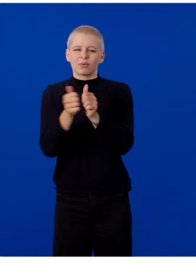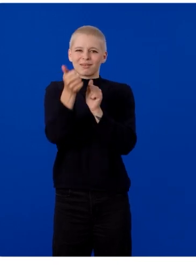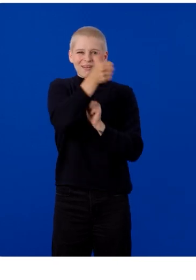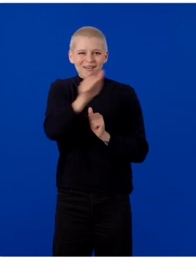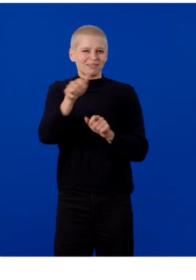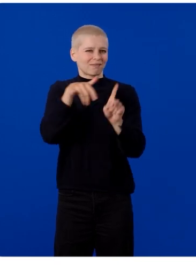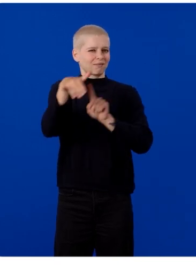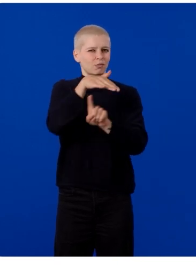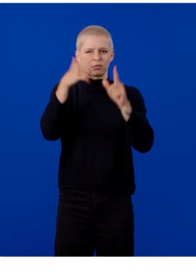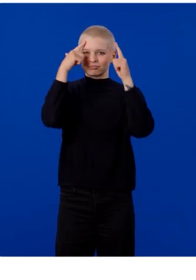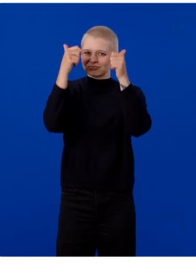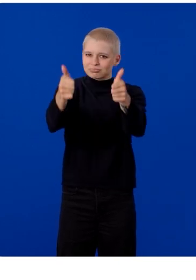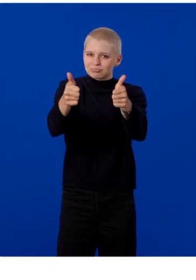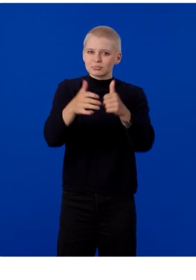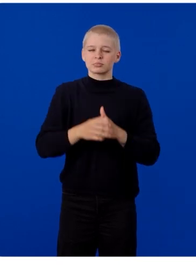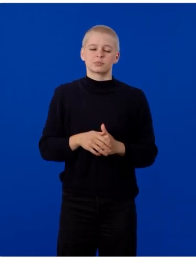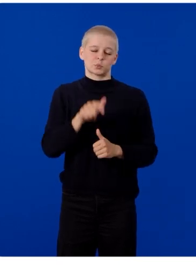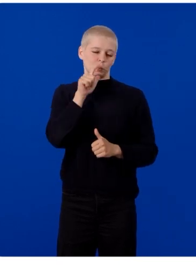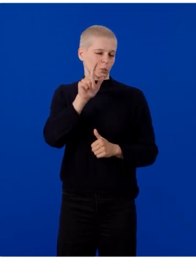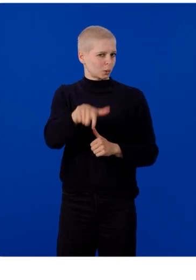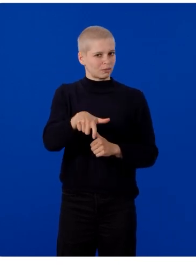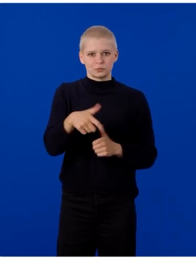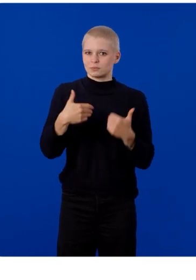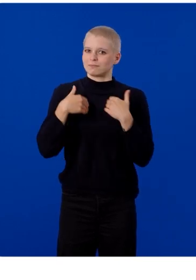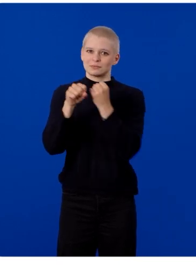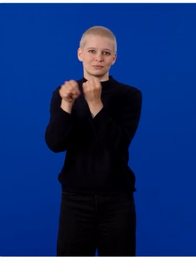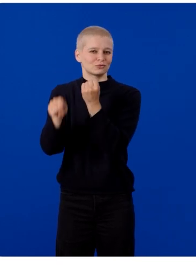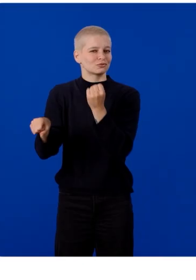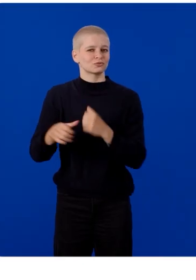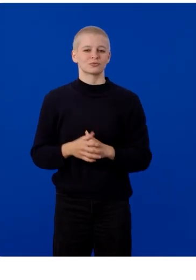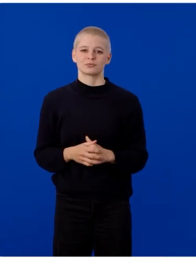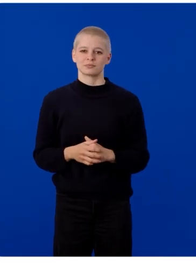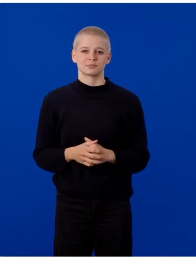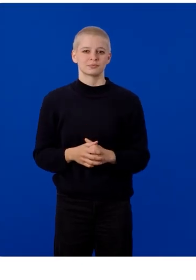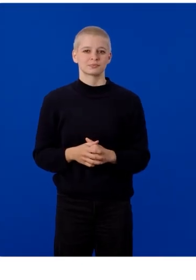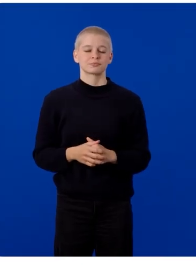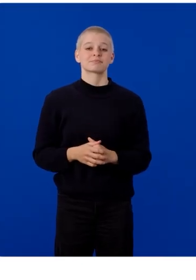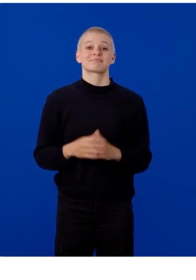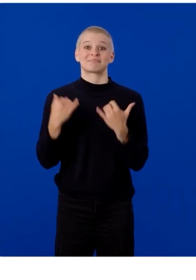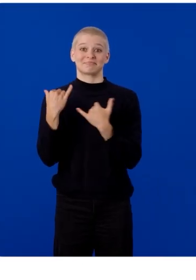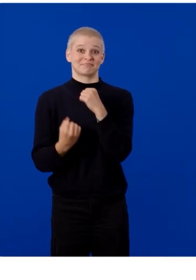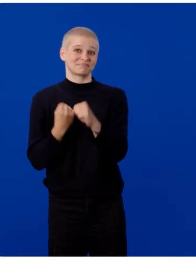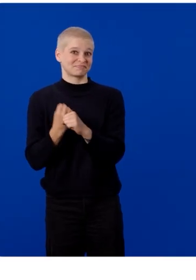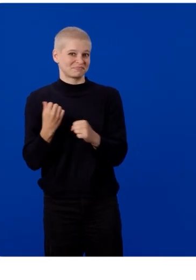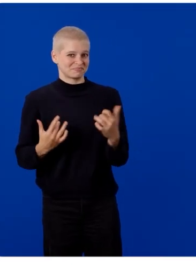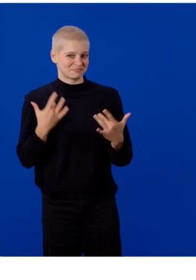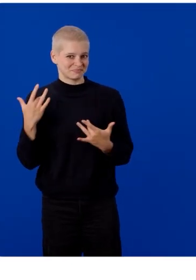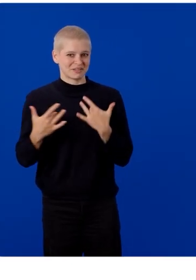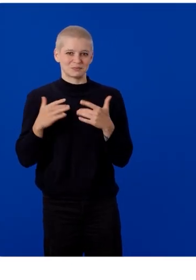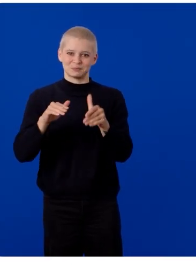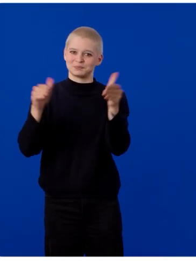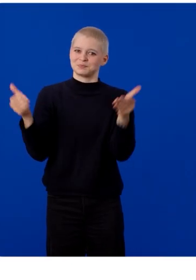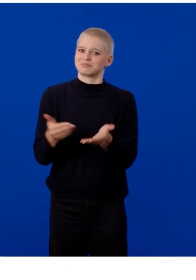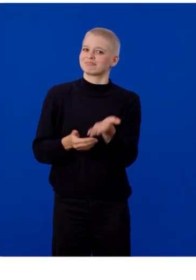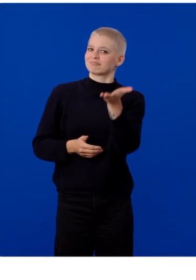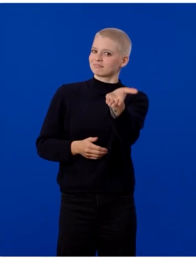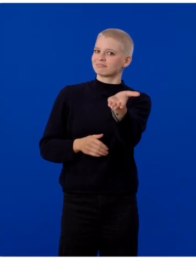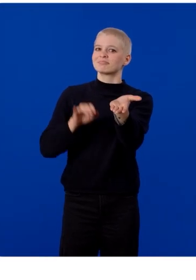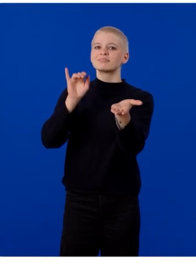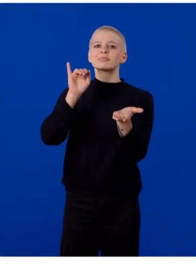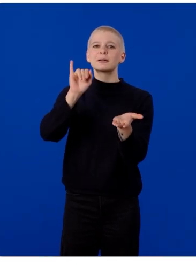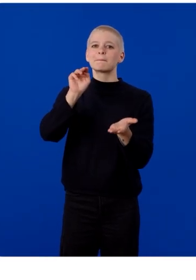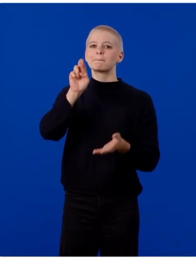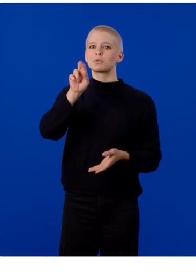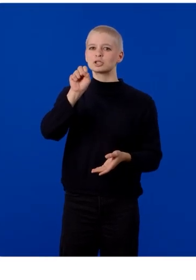of your choice. No extension required. And this year, I'm excited to introduce the Immersive Web